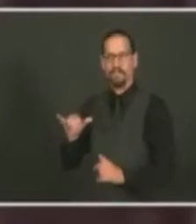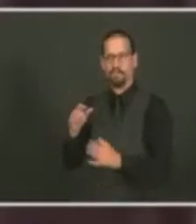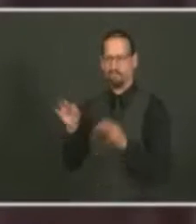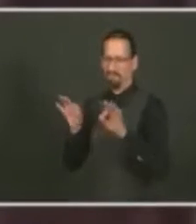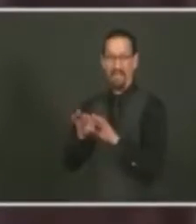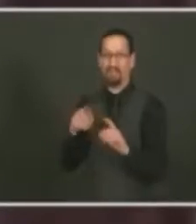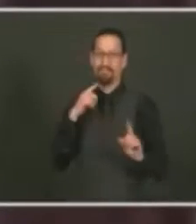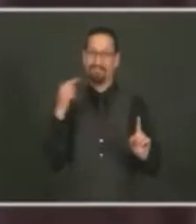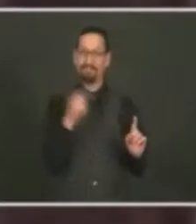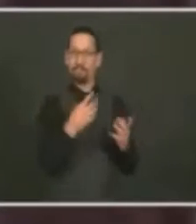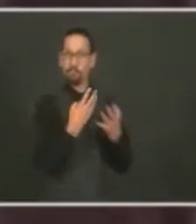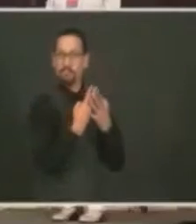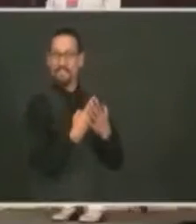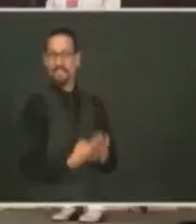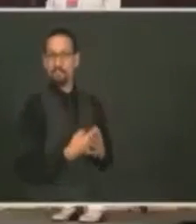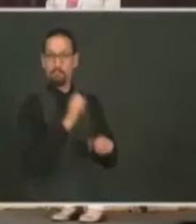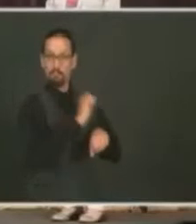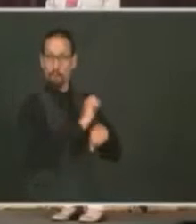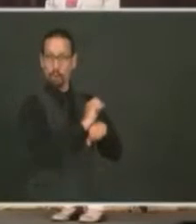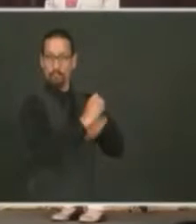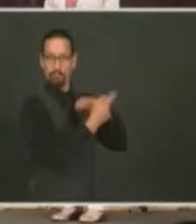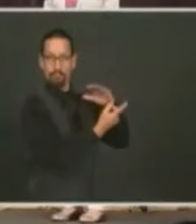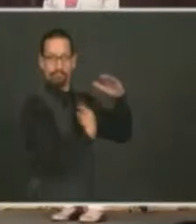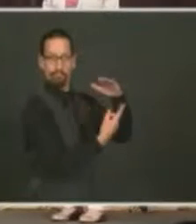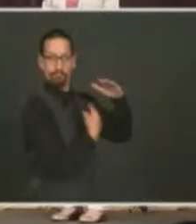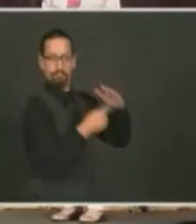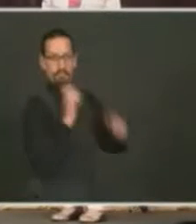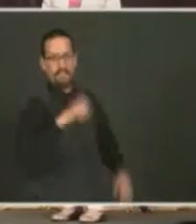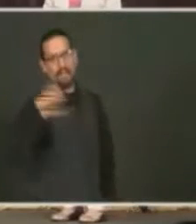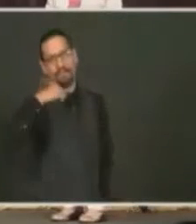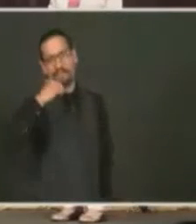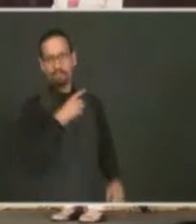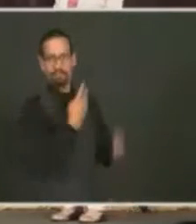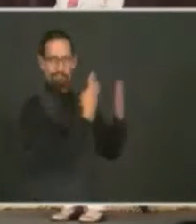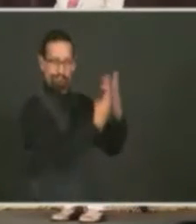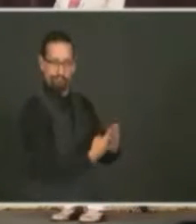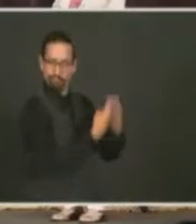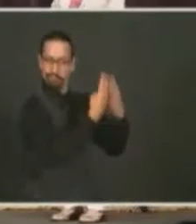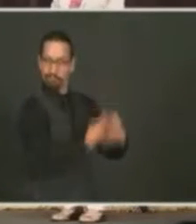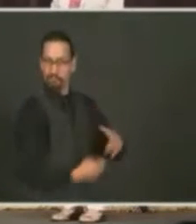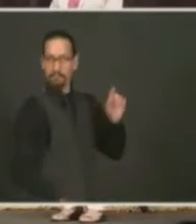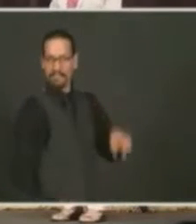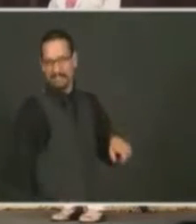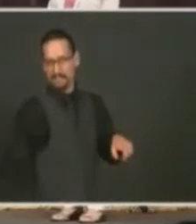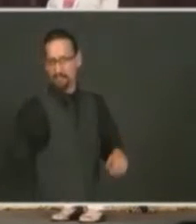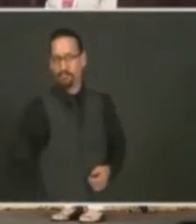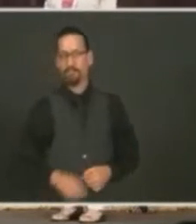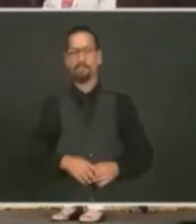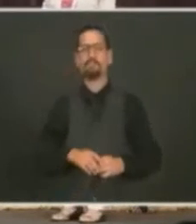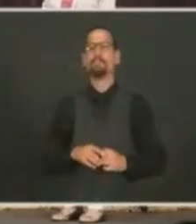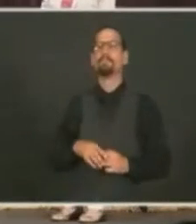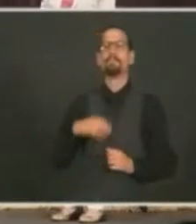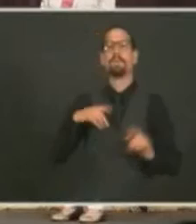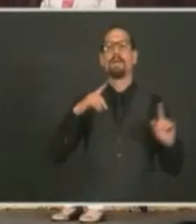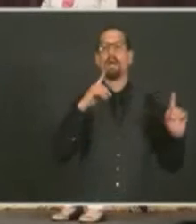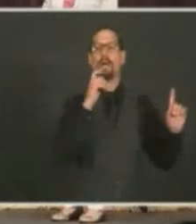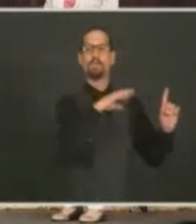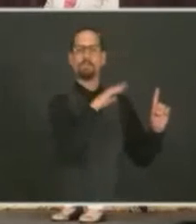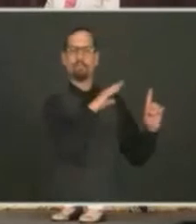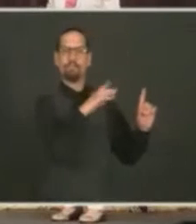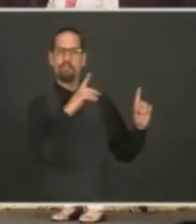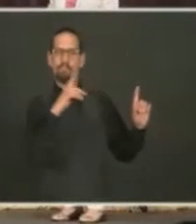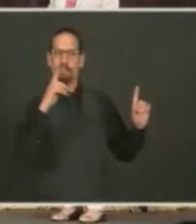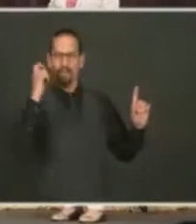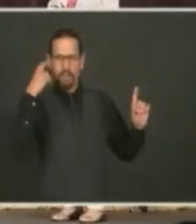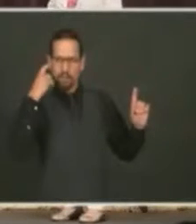as critical as what you're asking about. Thank you. Tanya, do you have some places you're worried about? If you want to follow up